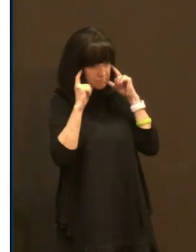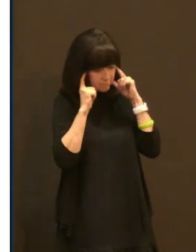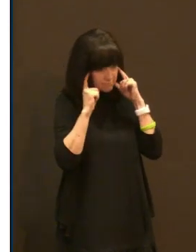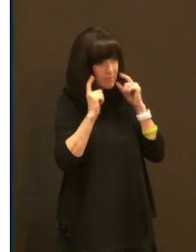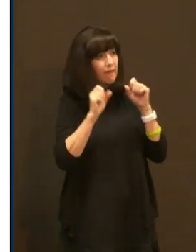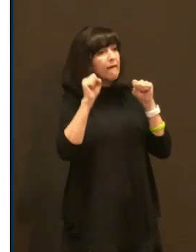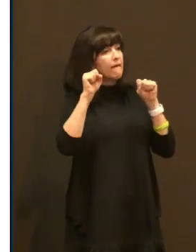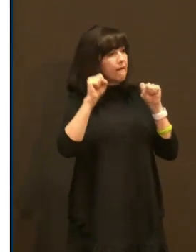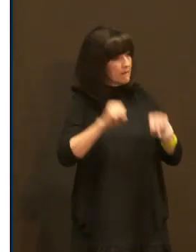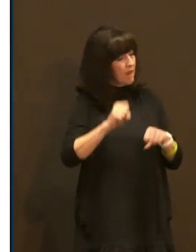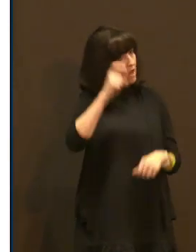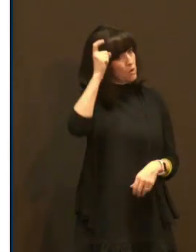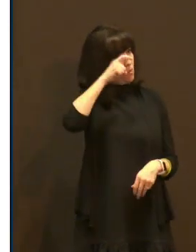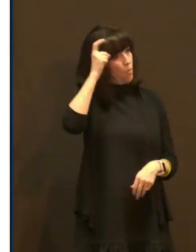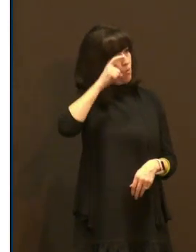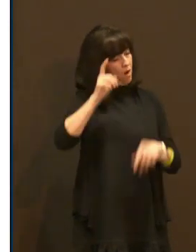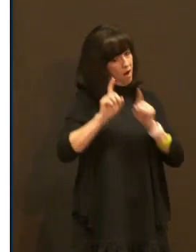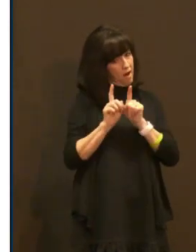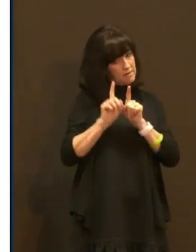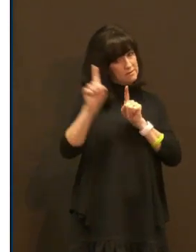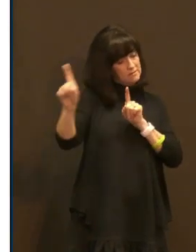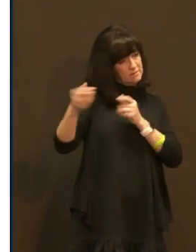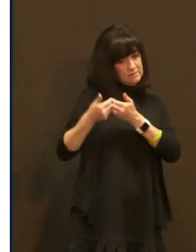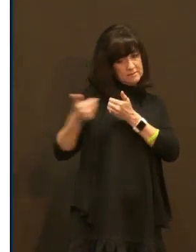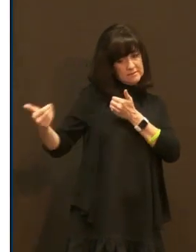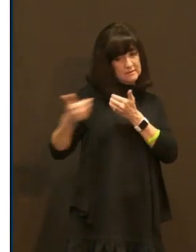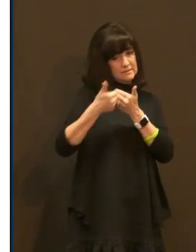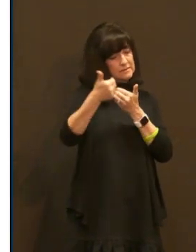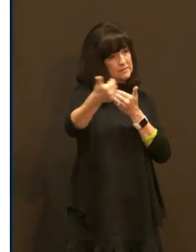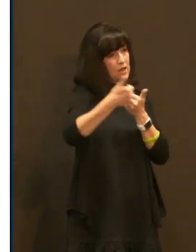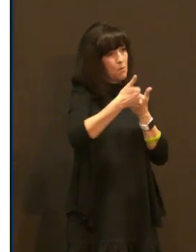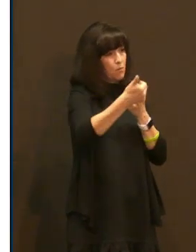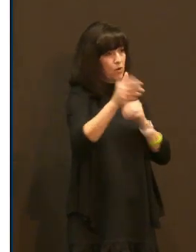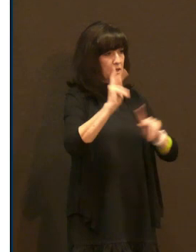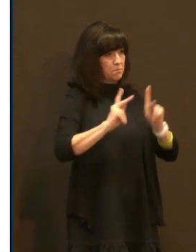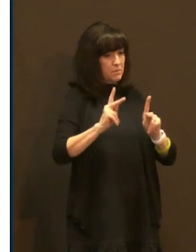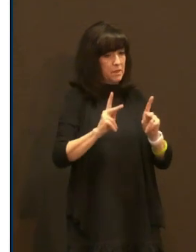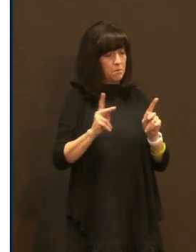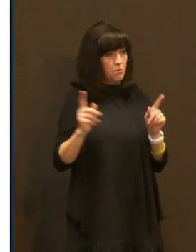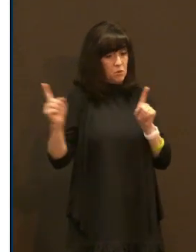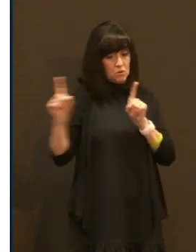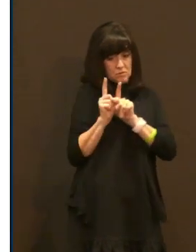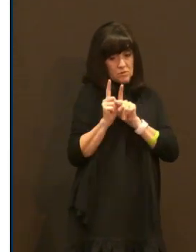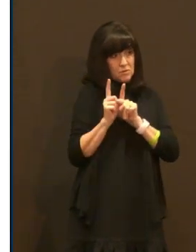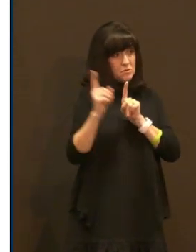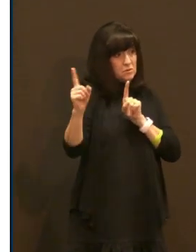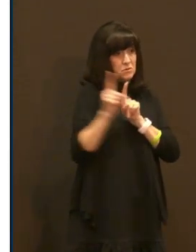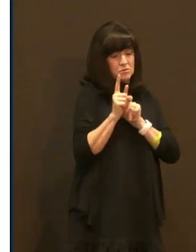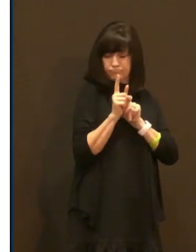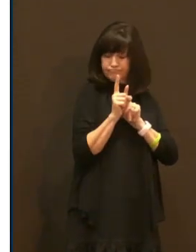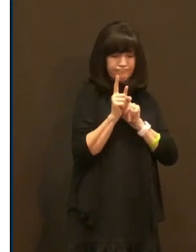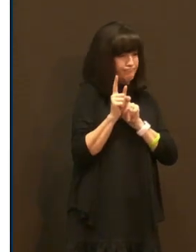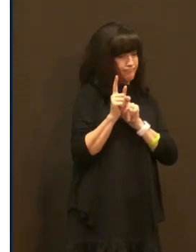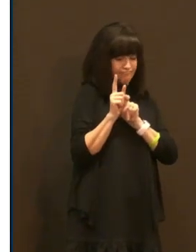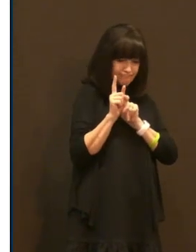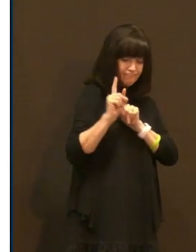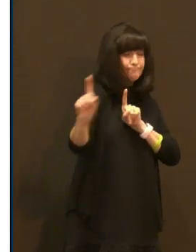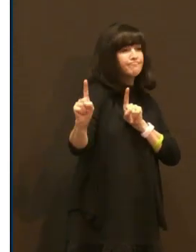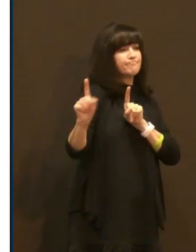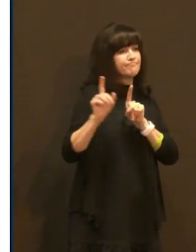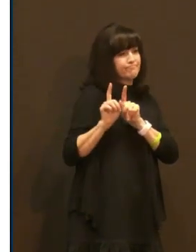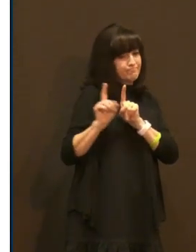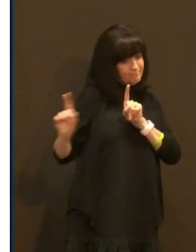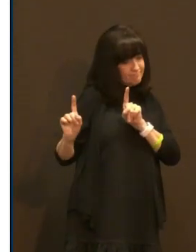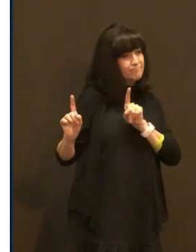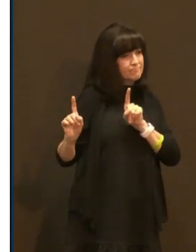from one another no matter where they are, I think that we can keep this under wraps. But I think a lot of it has to do with